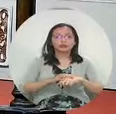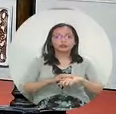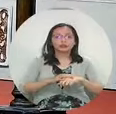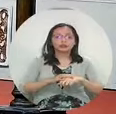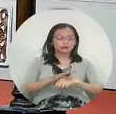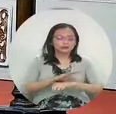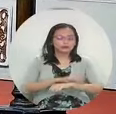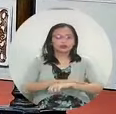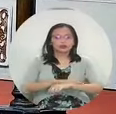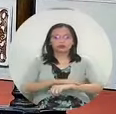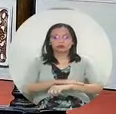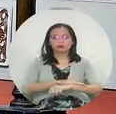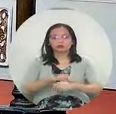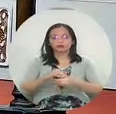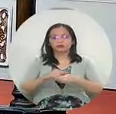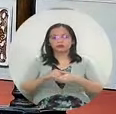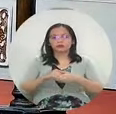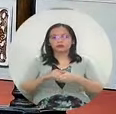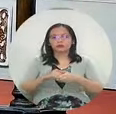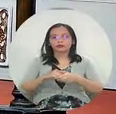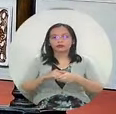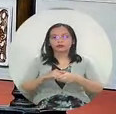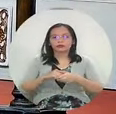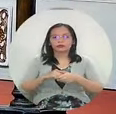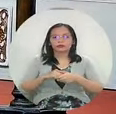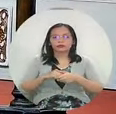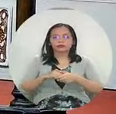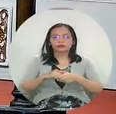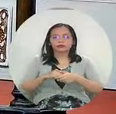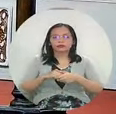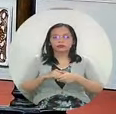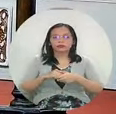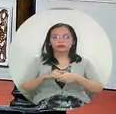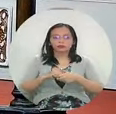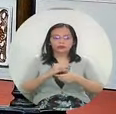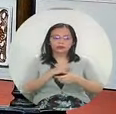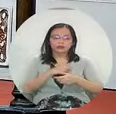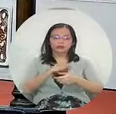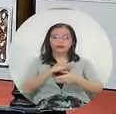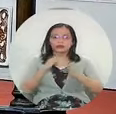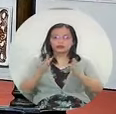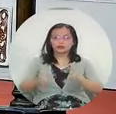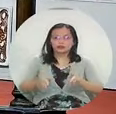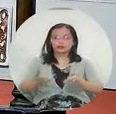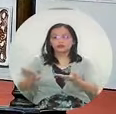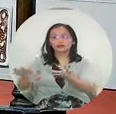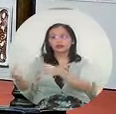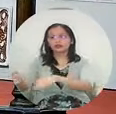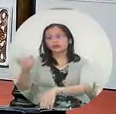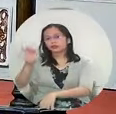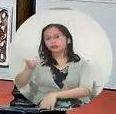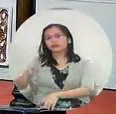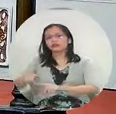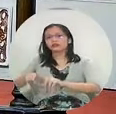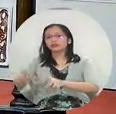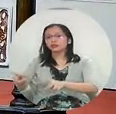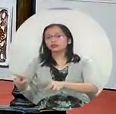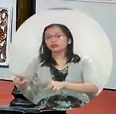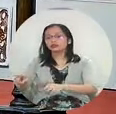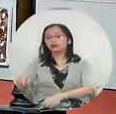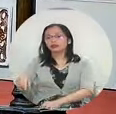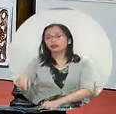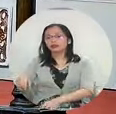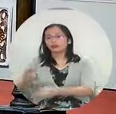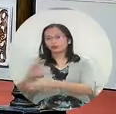But my friend, they died. But in their ministry, they fulfilled the ministry that God has given to